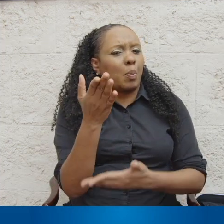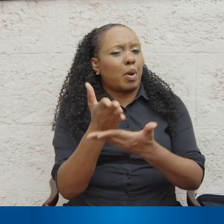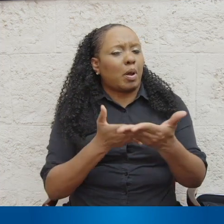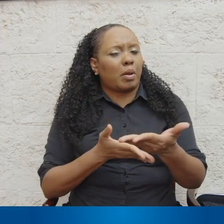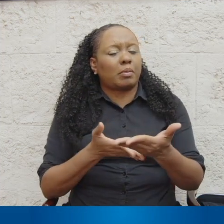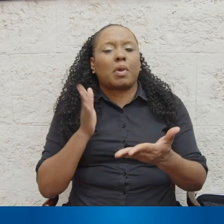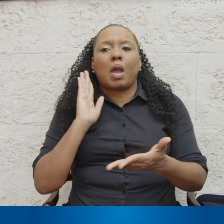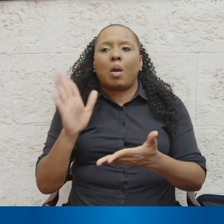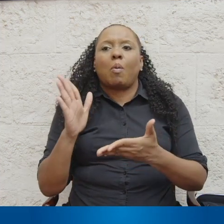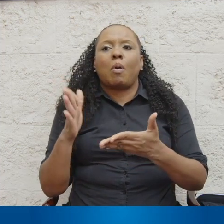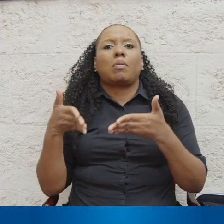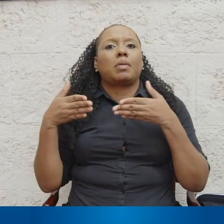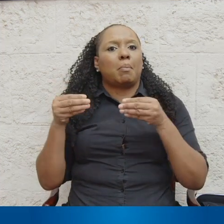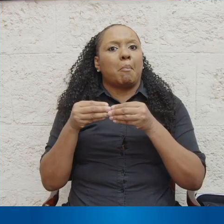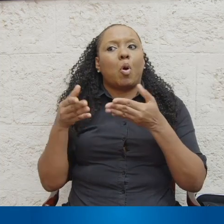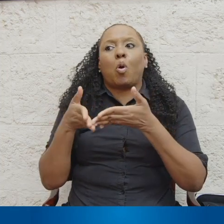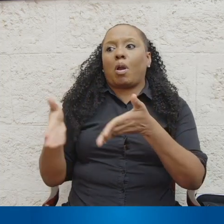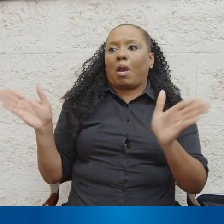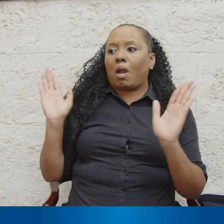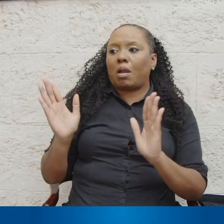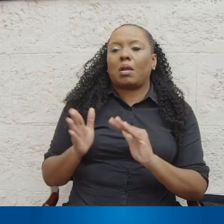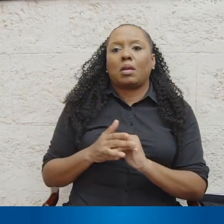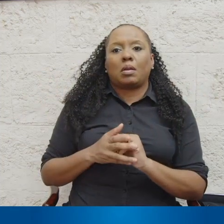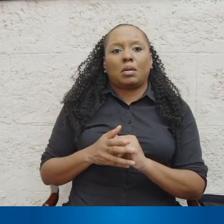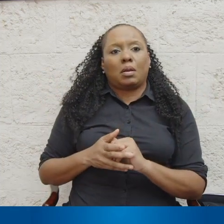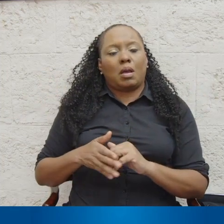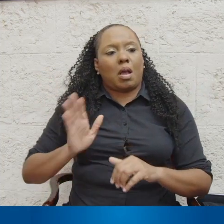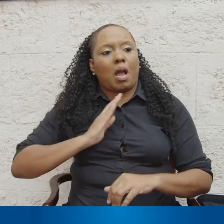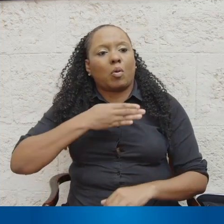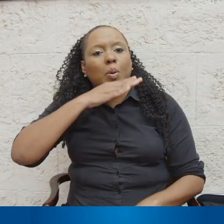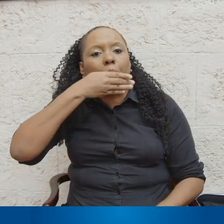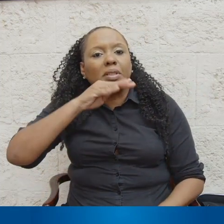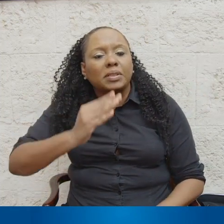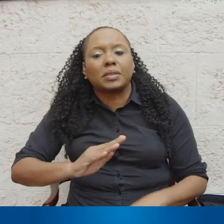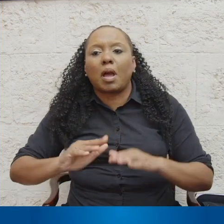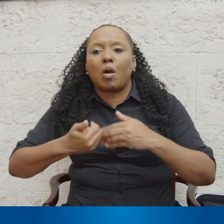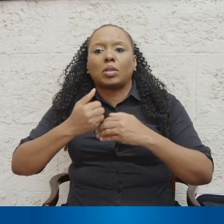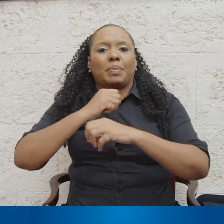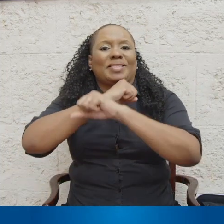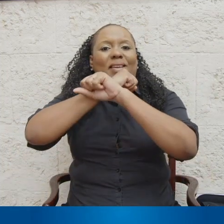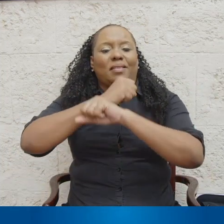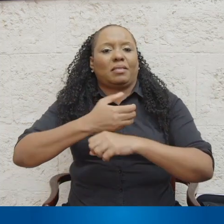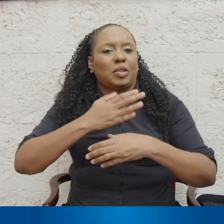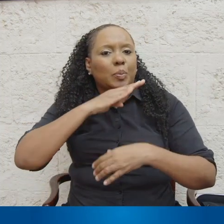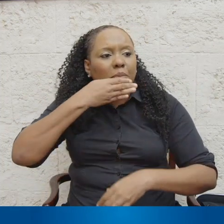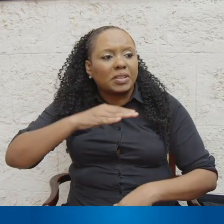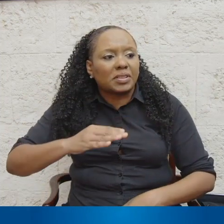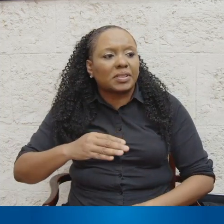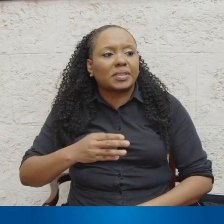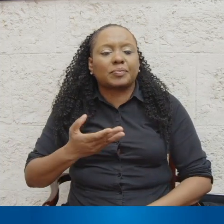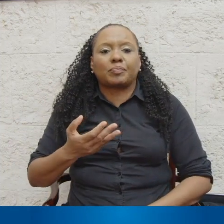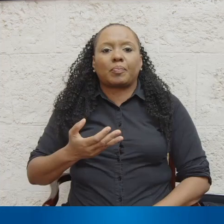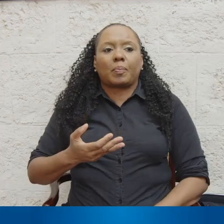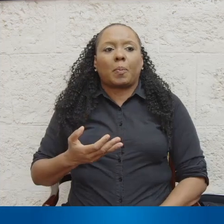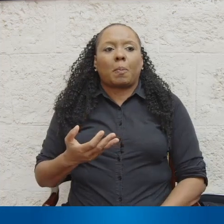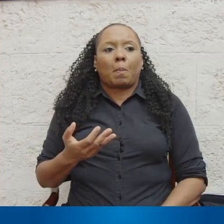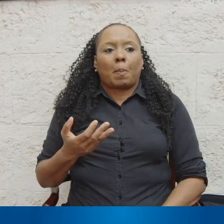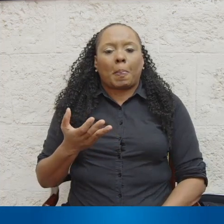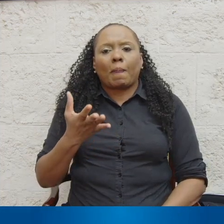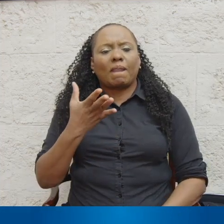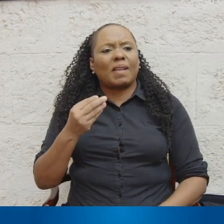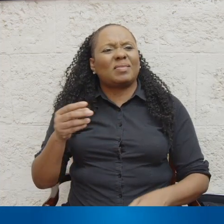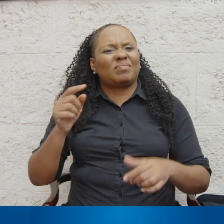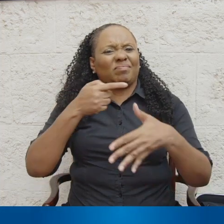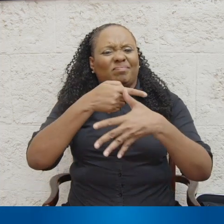well. We're talking again about our reefs and how we protect them, and you know their issues just in terms of bleaching and